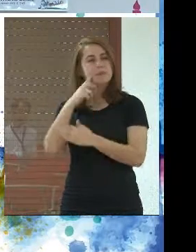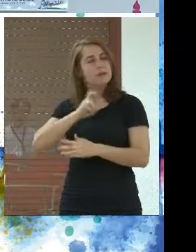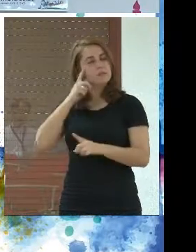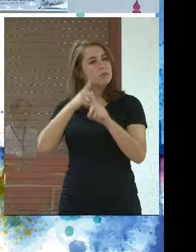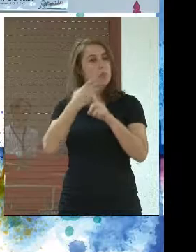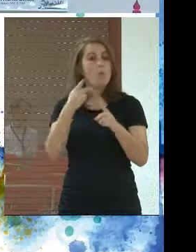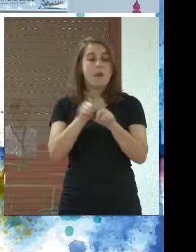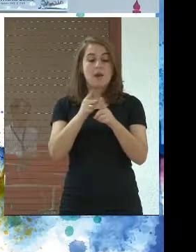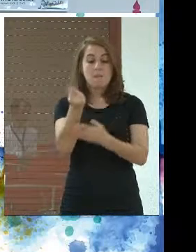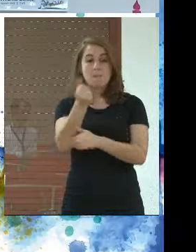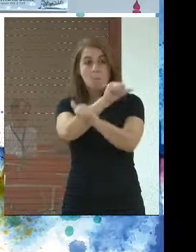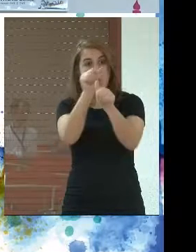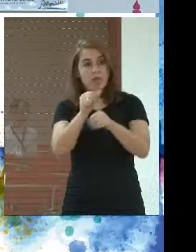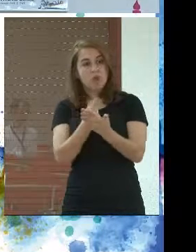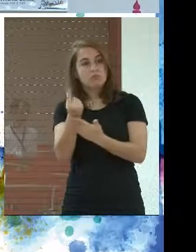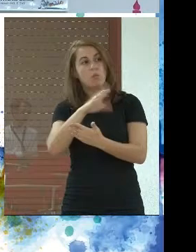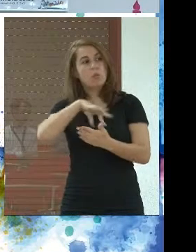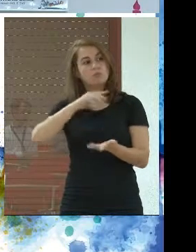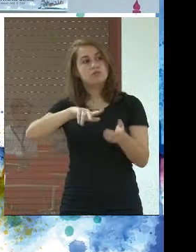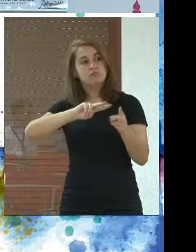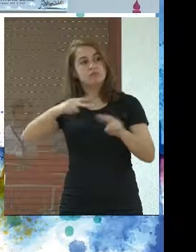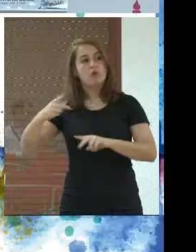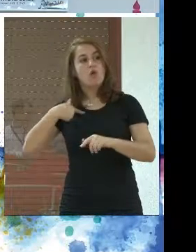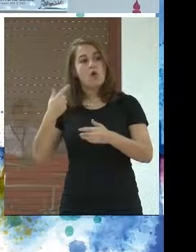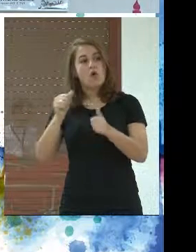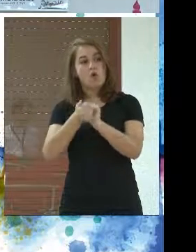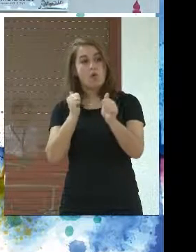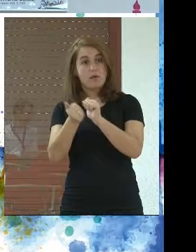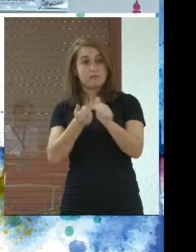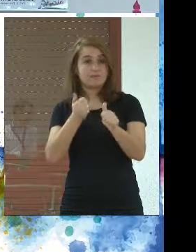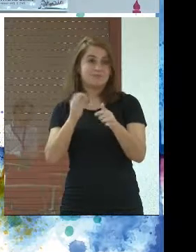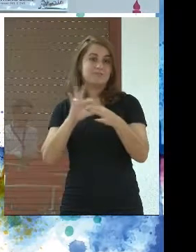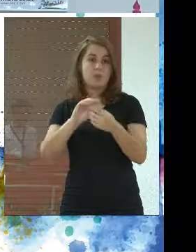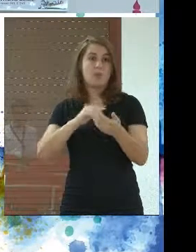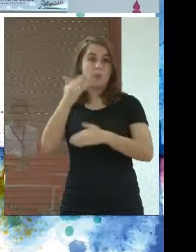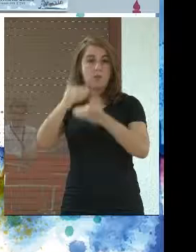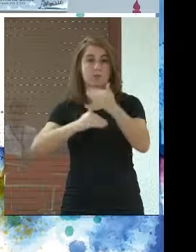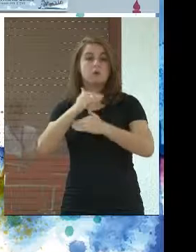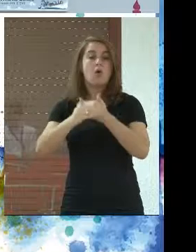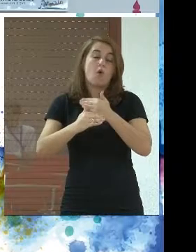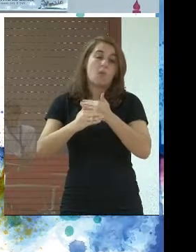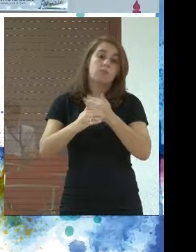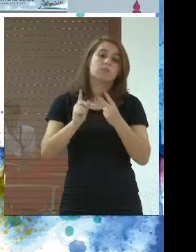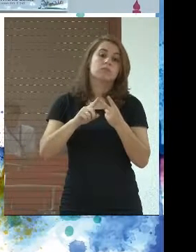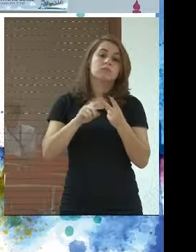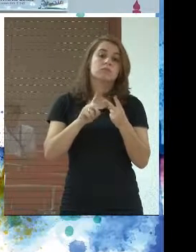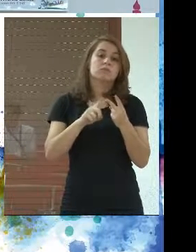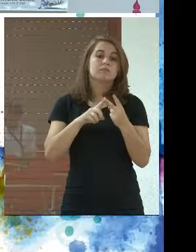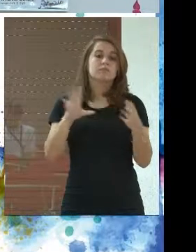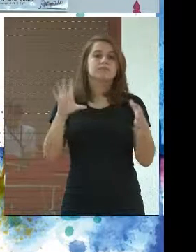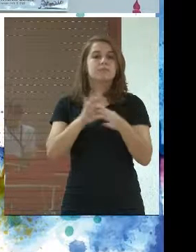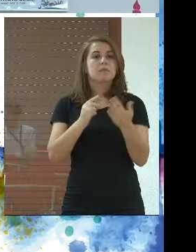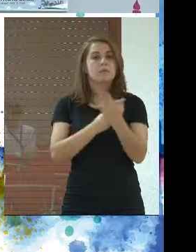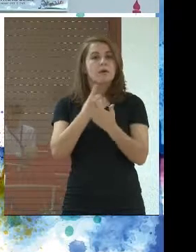we needed. And at the end, we get plans that can be used as a template to afterwards copy them in